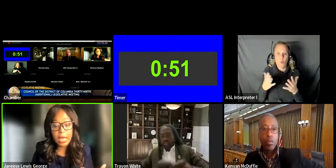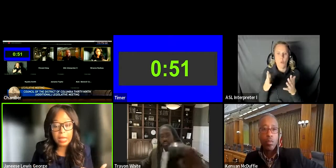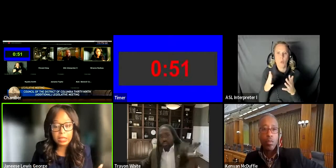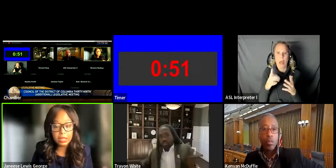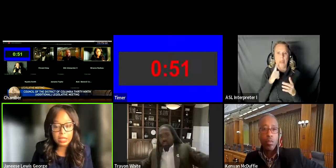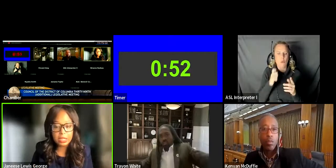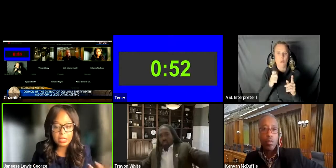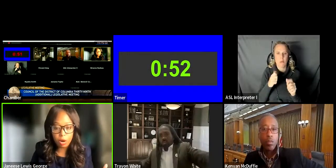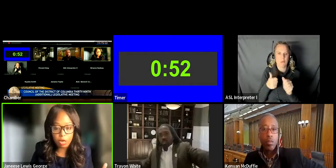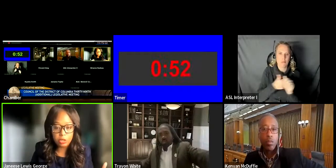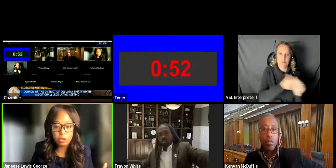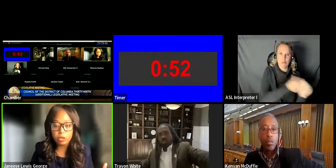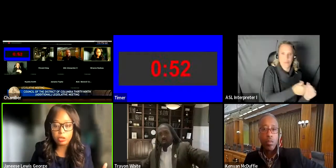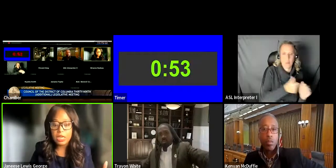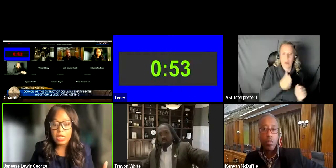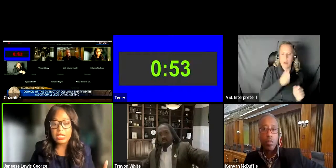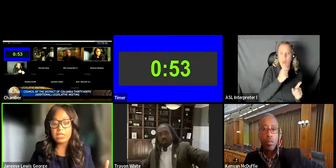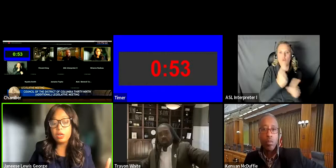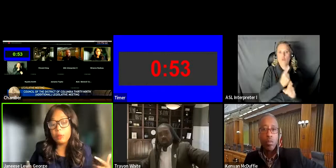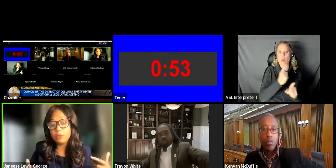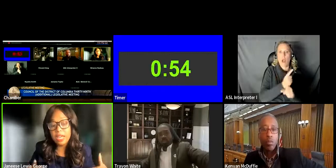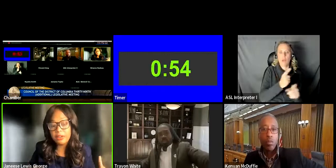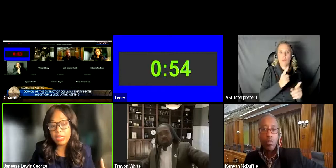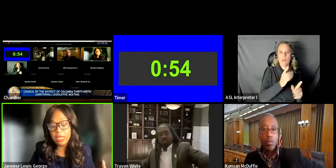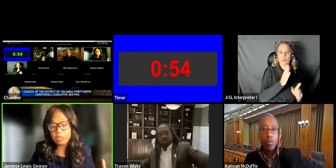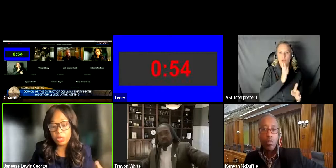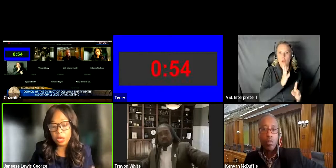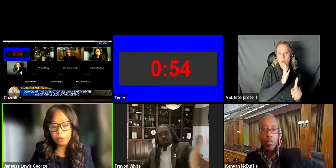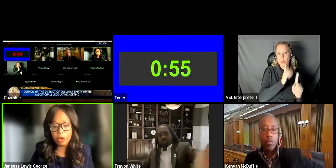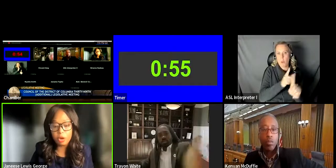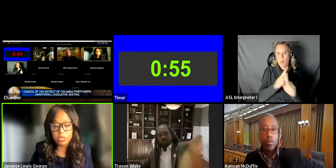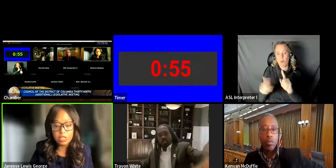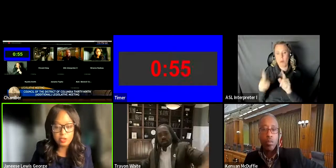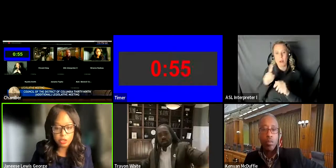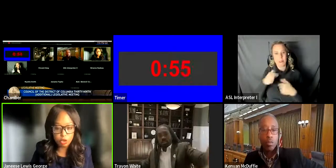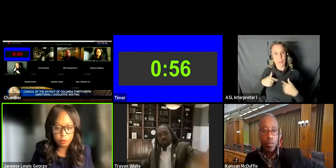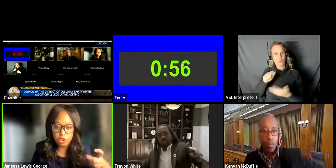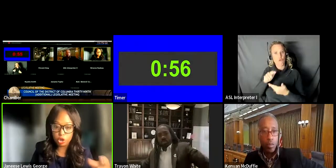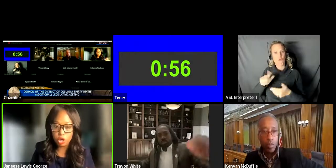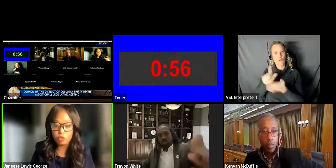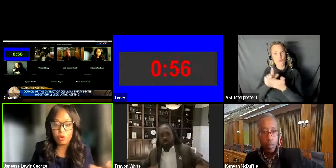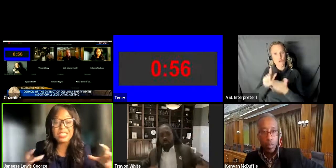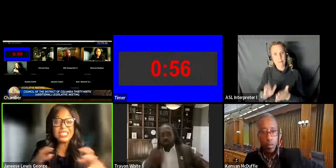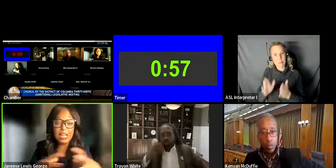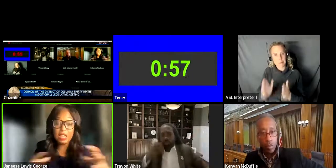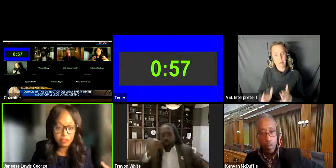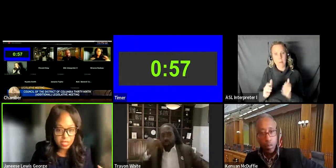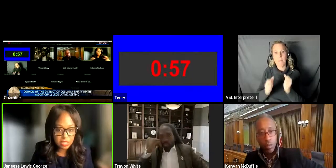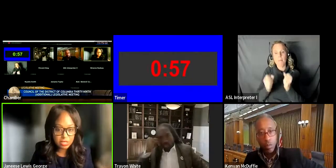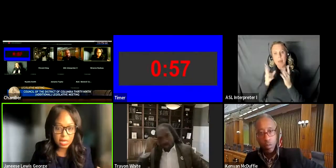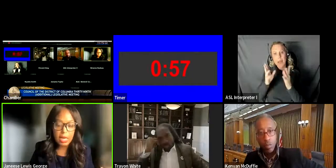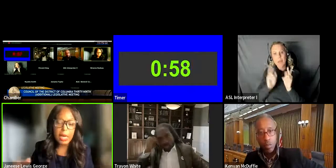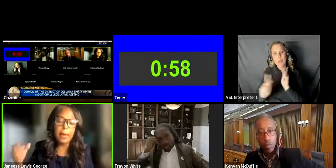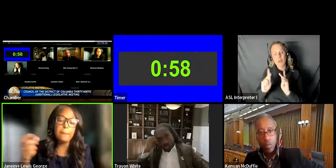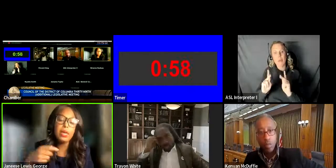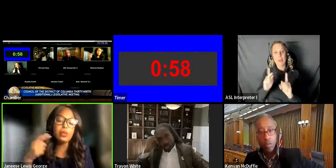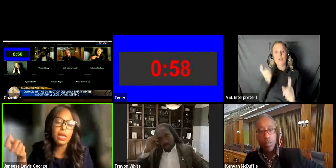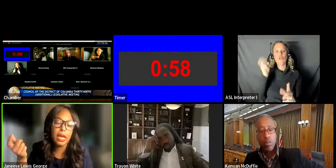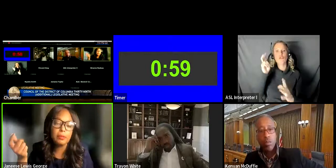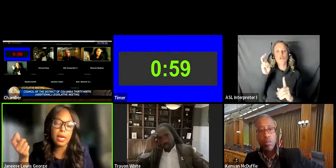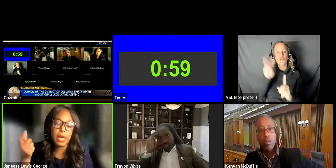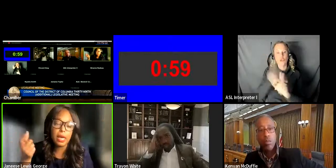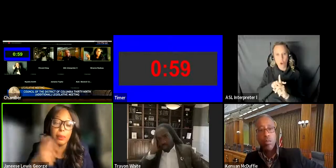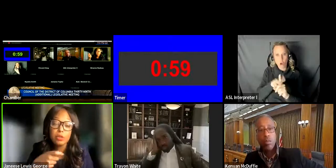when the reality is, as a prosecutor, is that in almost every case we come across, individuals are being charged for a set of offenses and